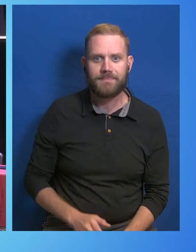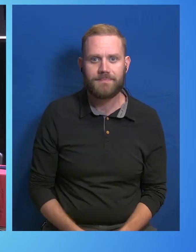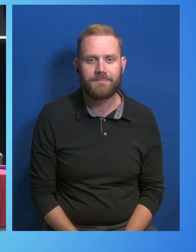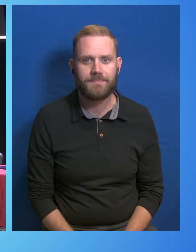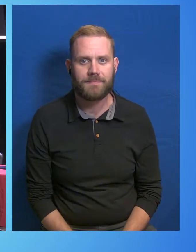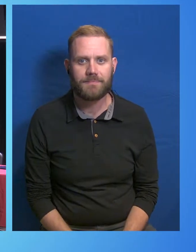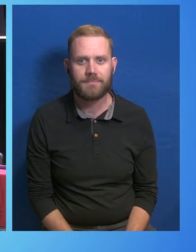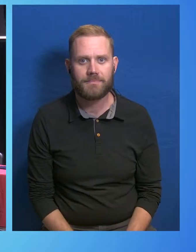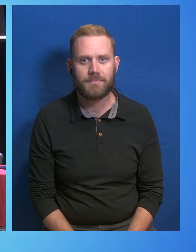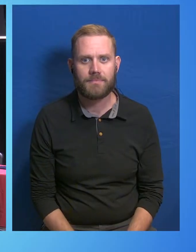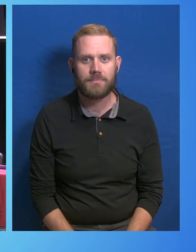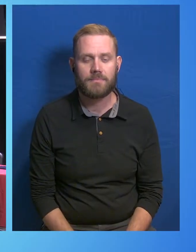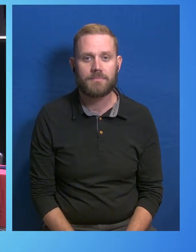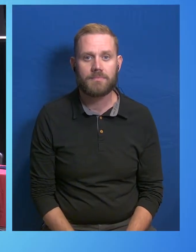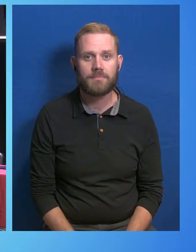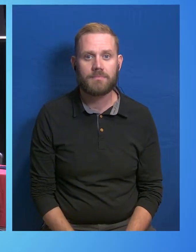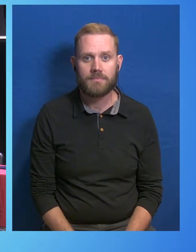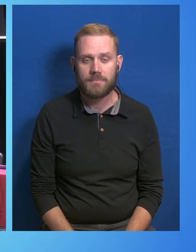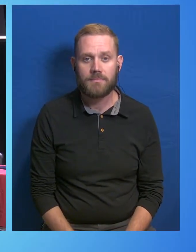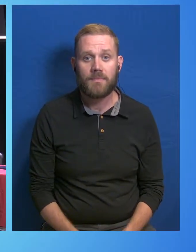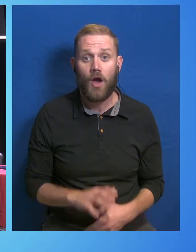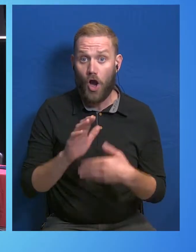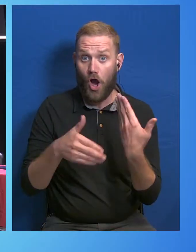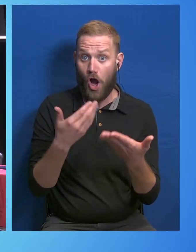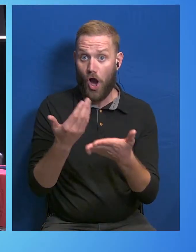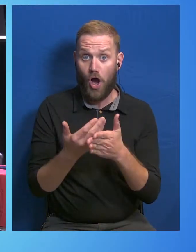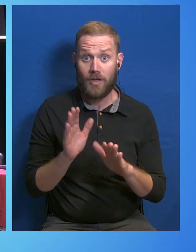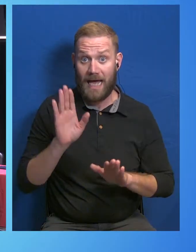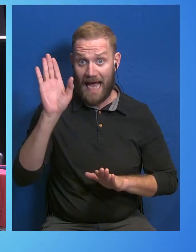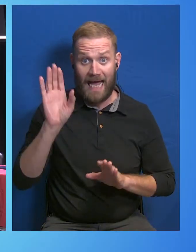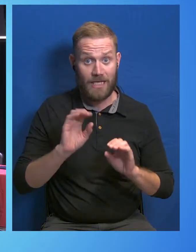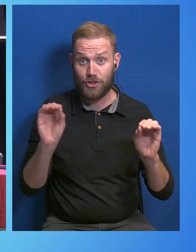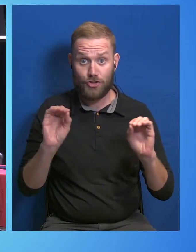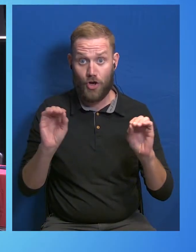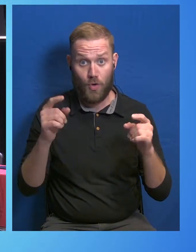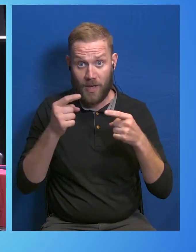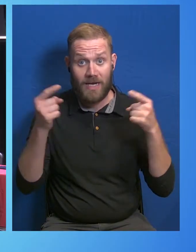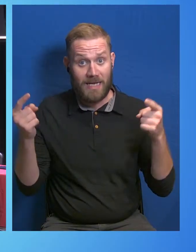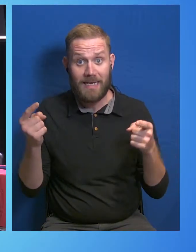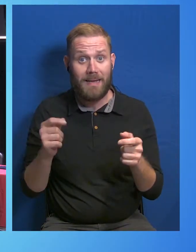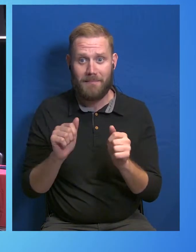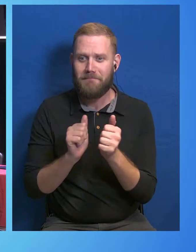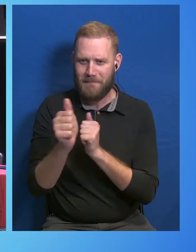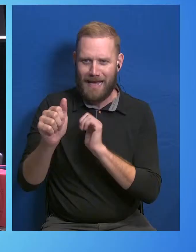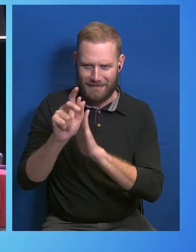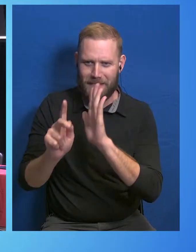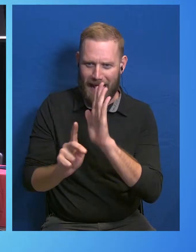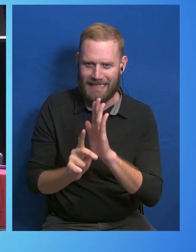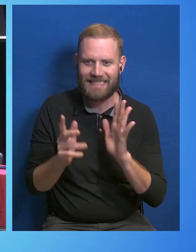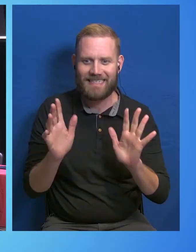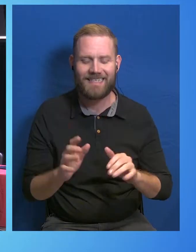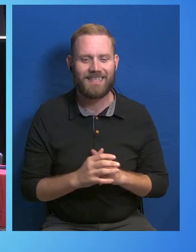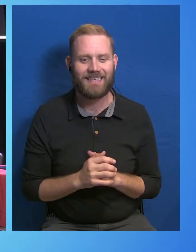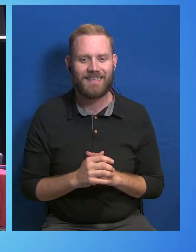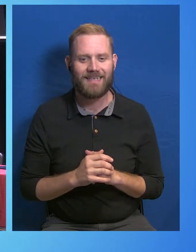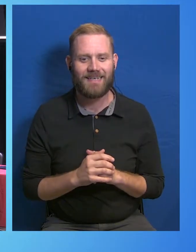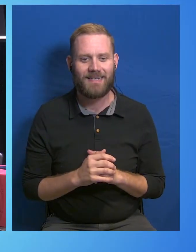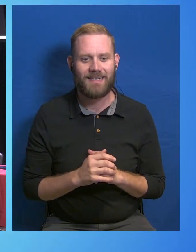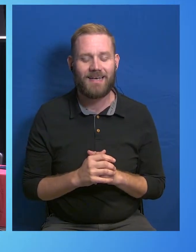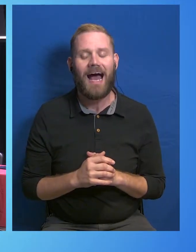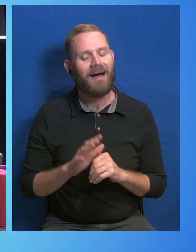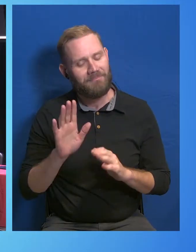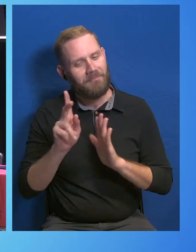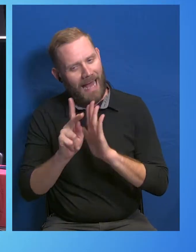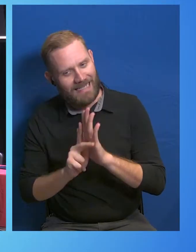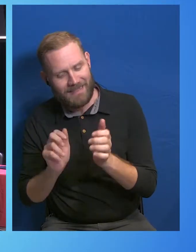Aye. Hearing all ayes and no nays, policy passes. Sorry, item